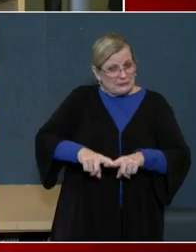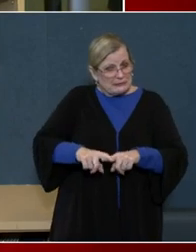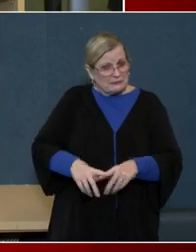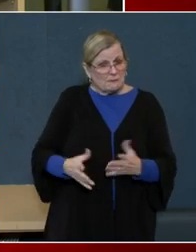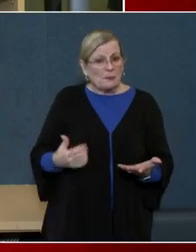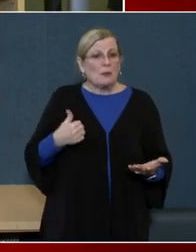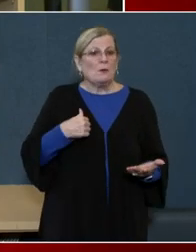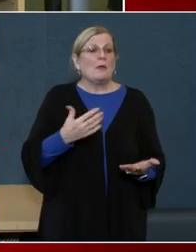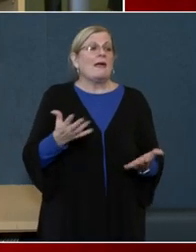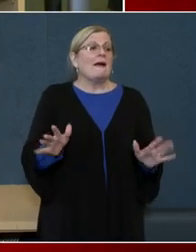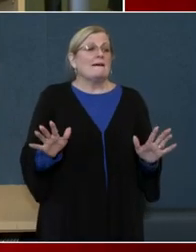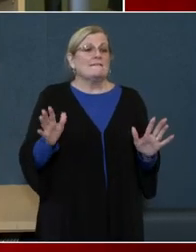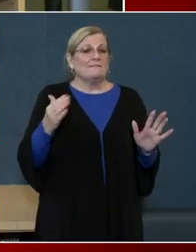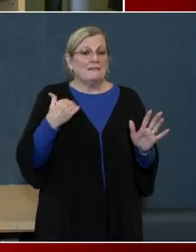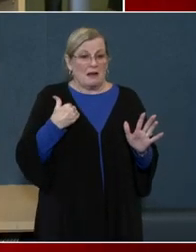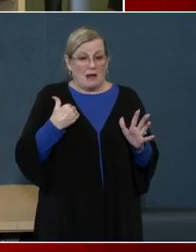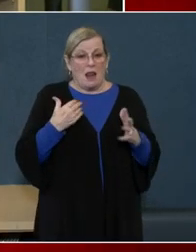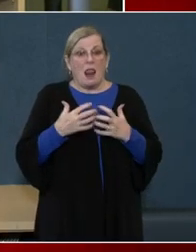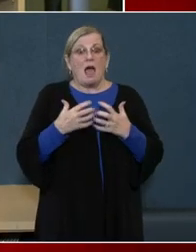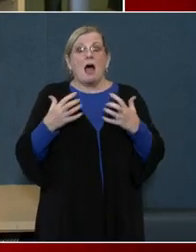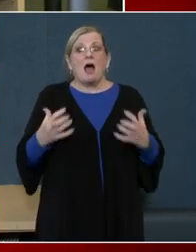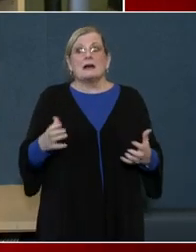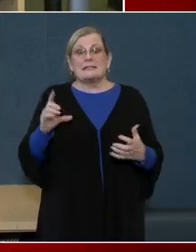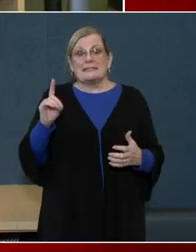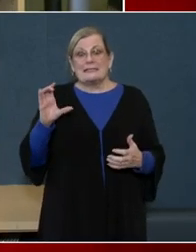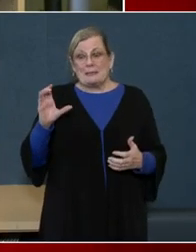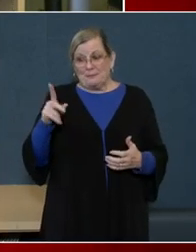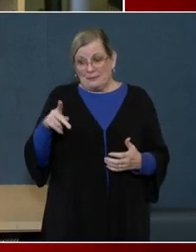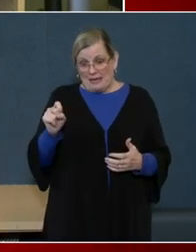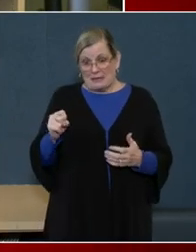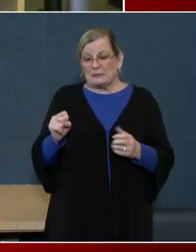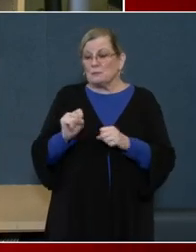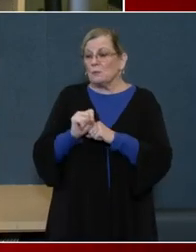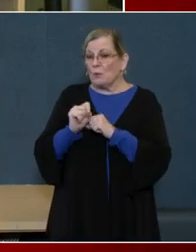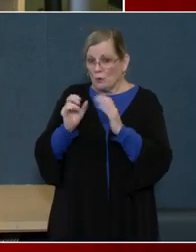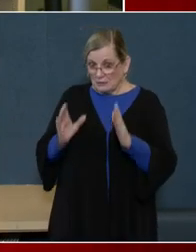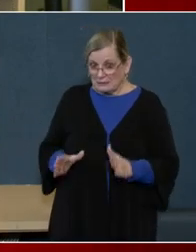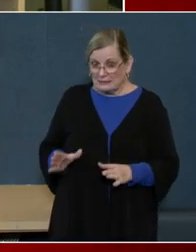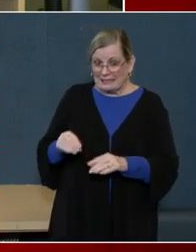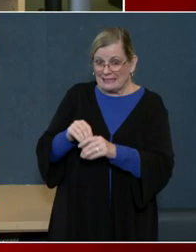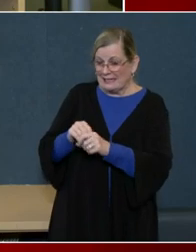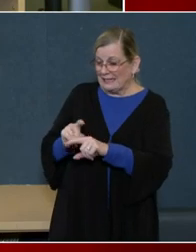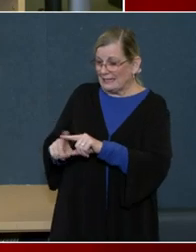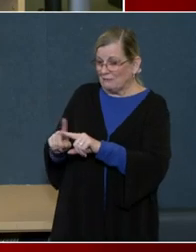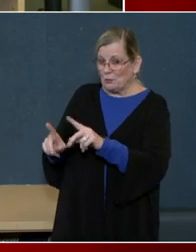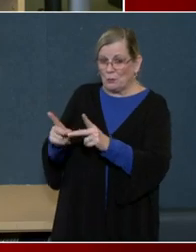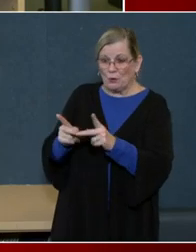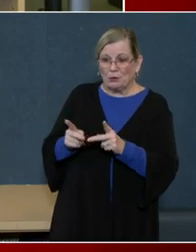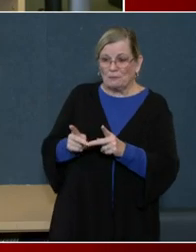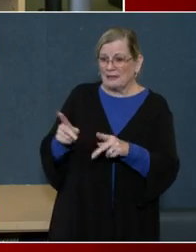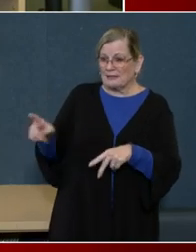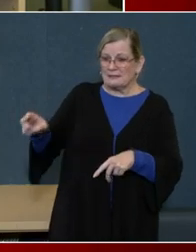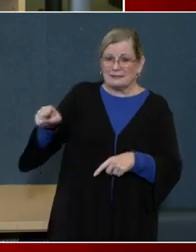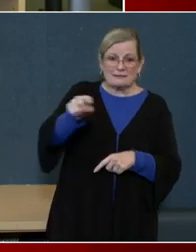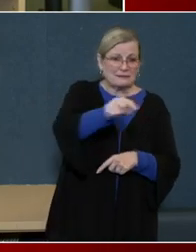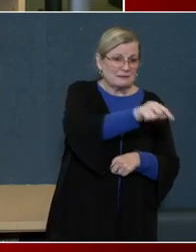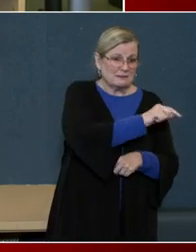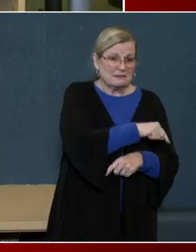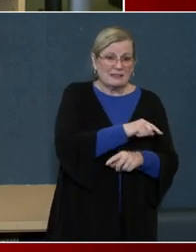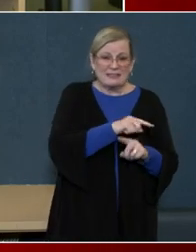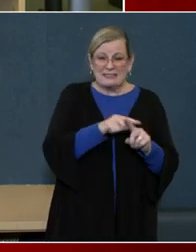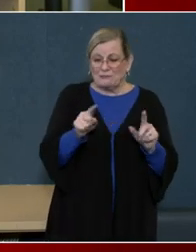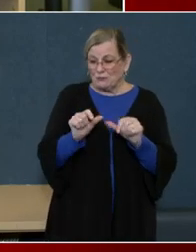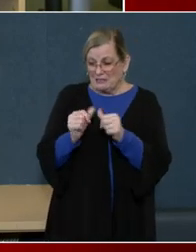of DCPS employees across various work groups and also across government agencies that